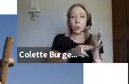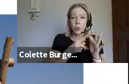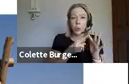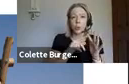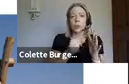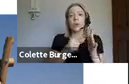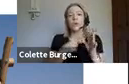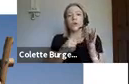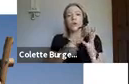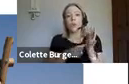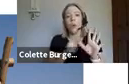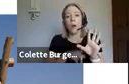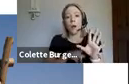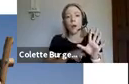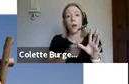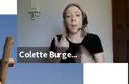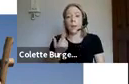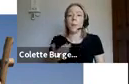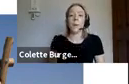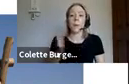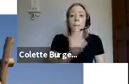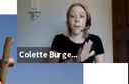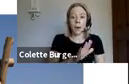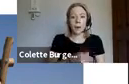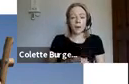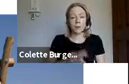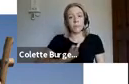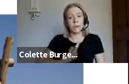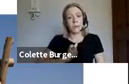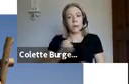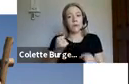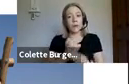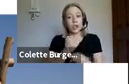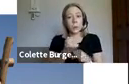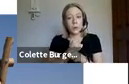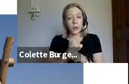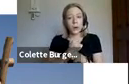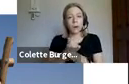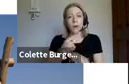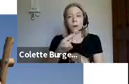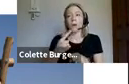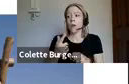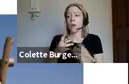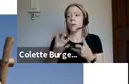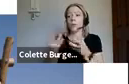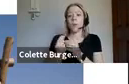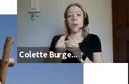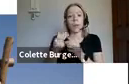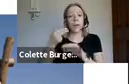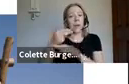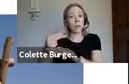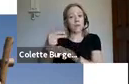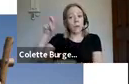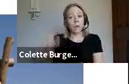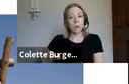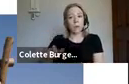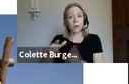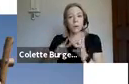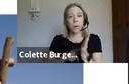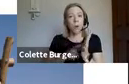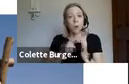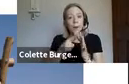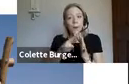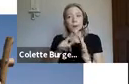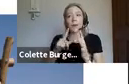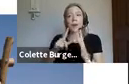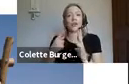we went back. I was the producer, and I went with a camera person, Ollie or Joe. So the